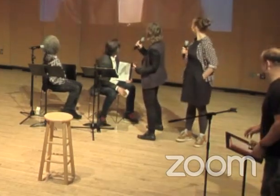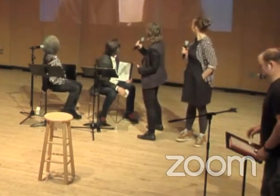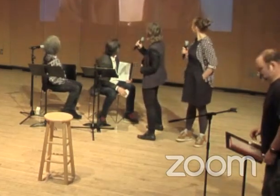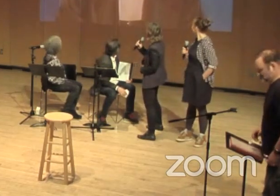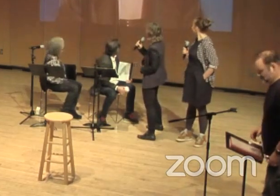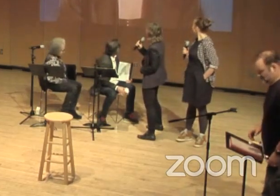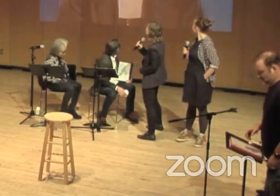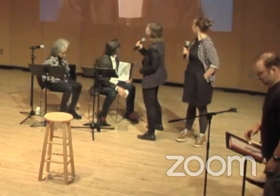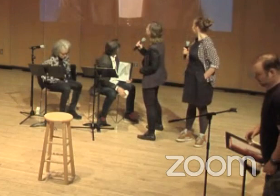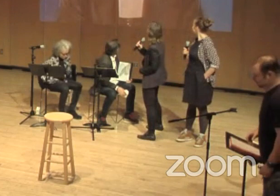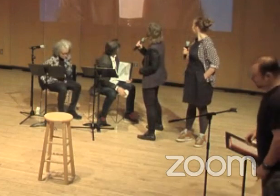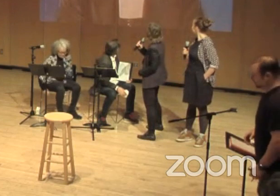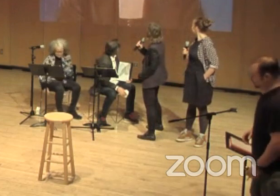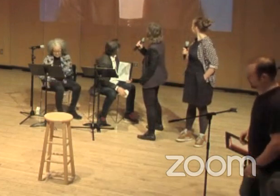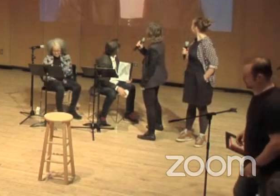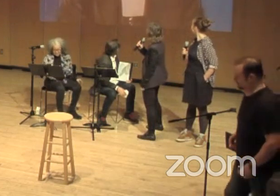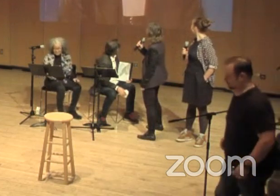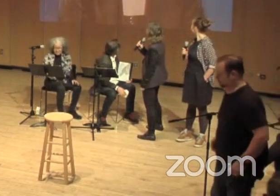can hear the